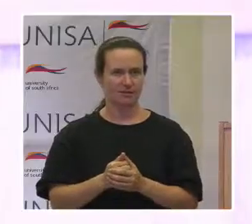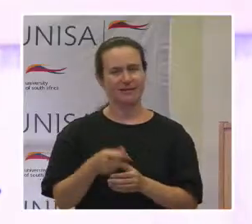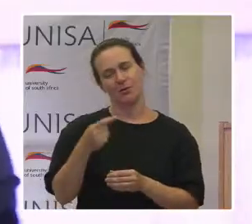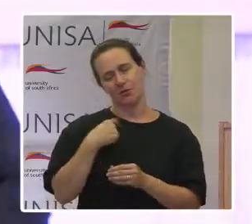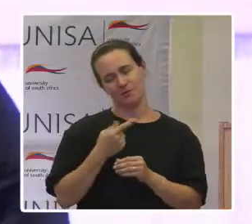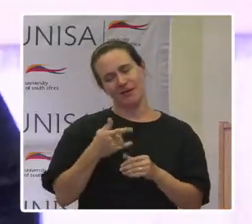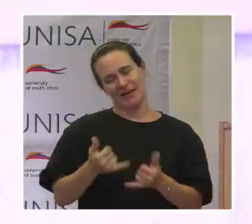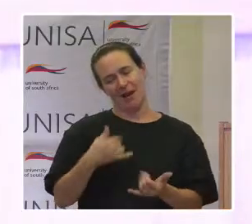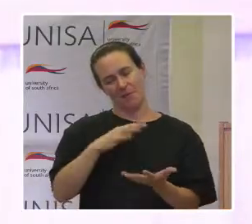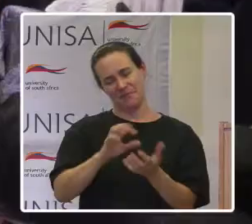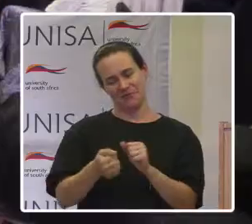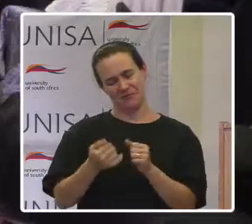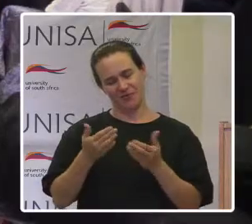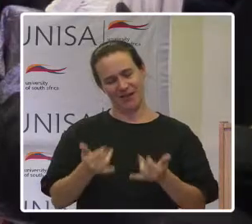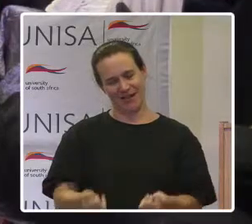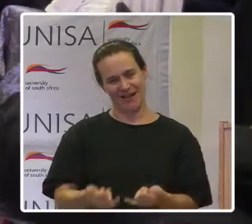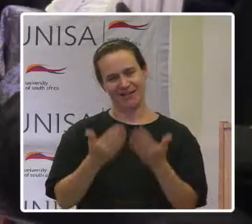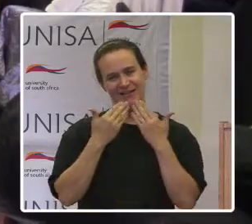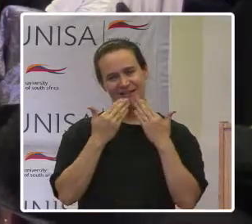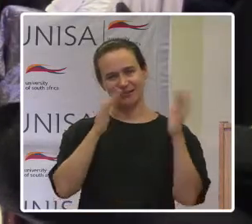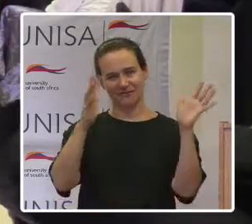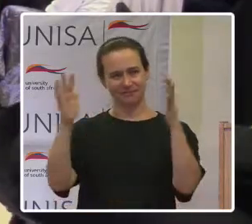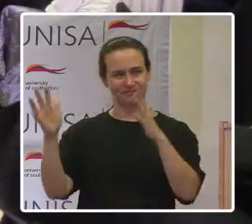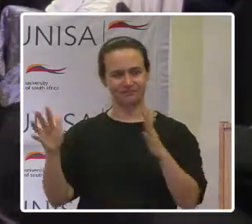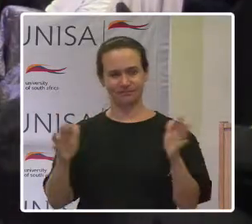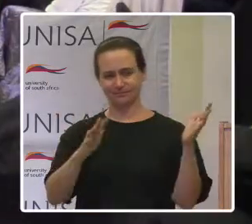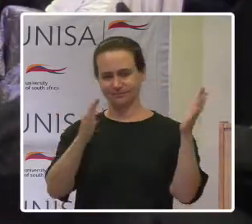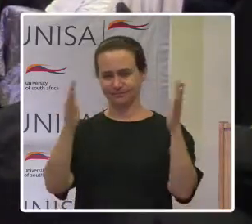it there for now. Thank you very much.